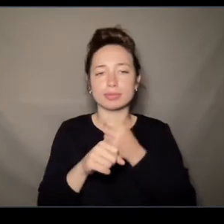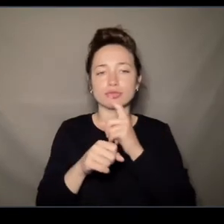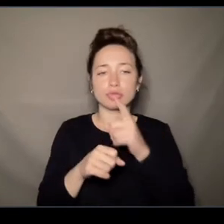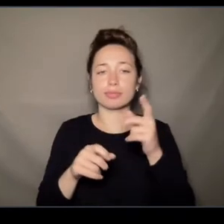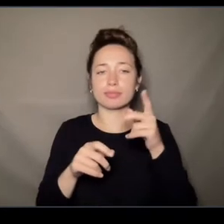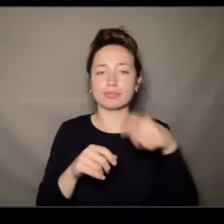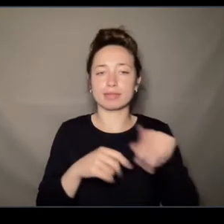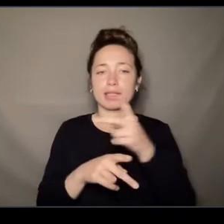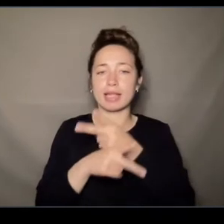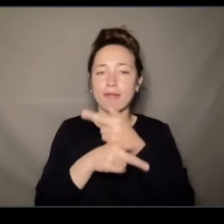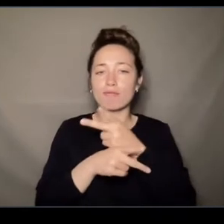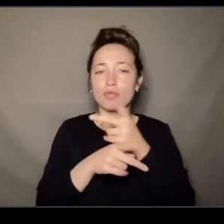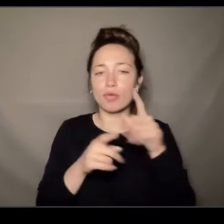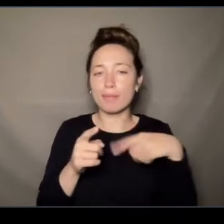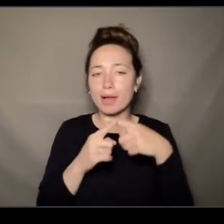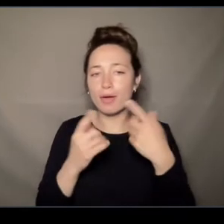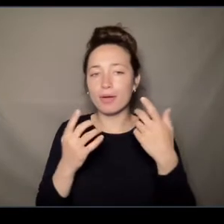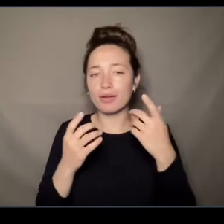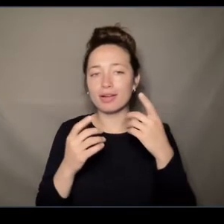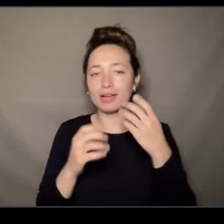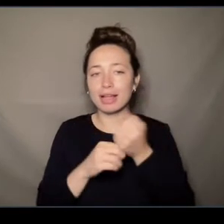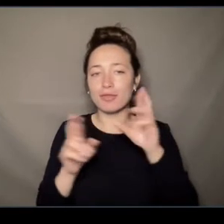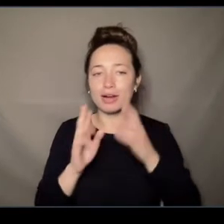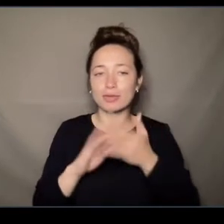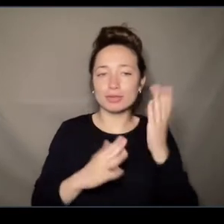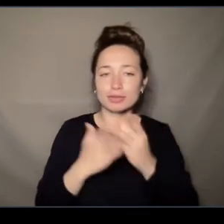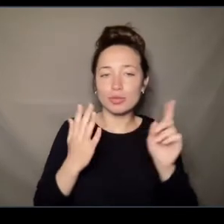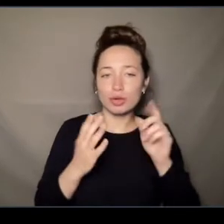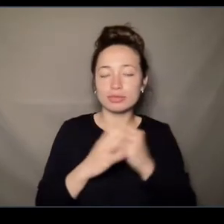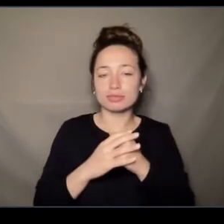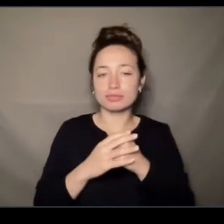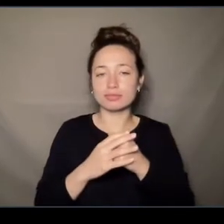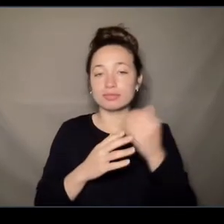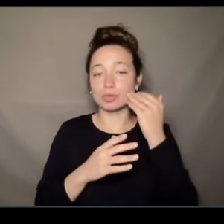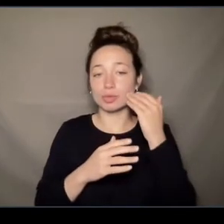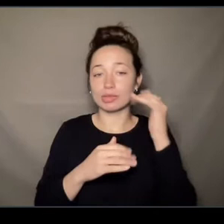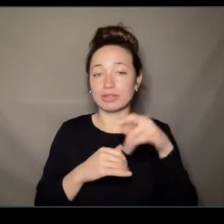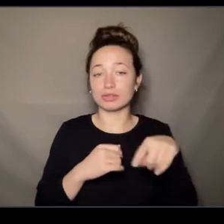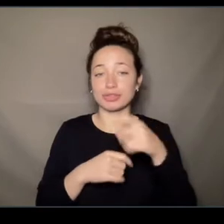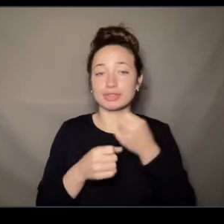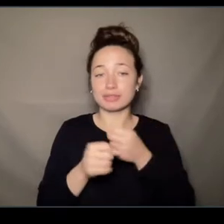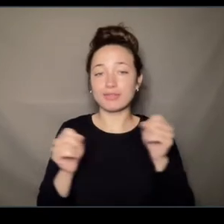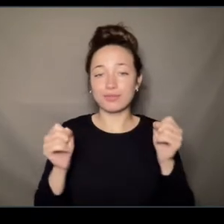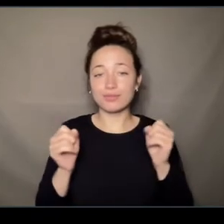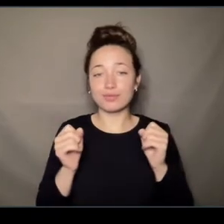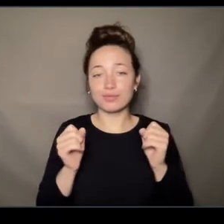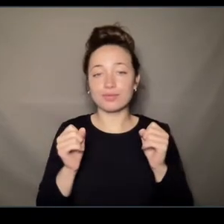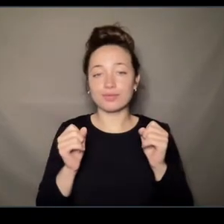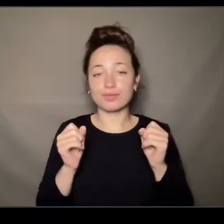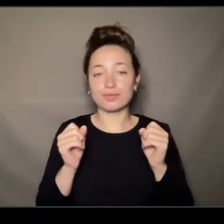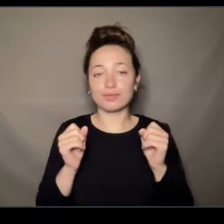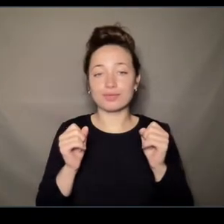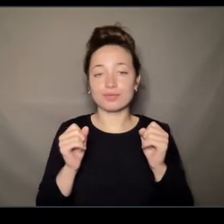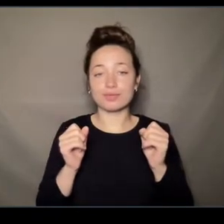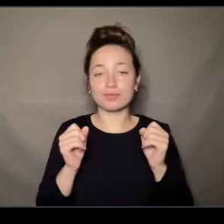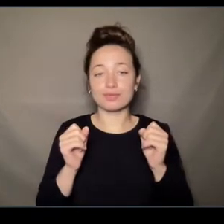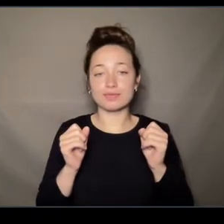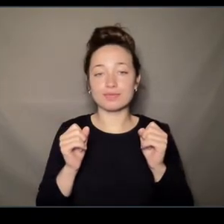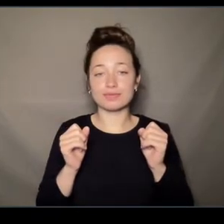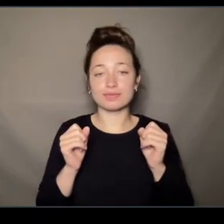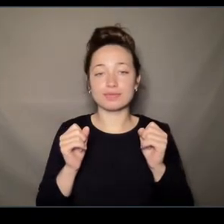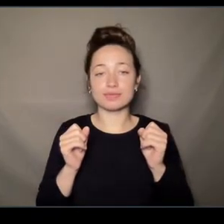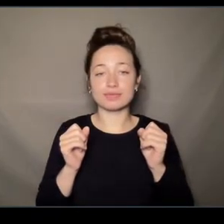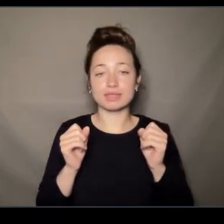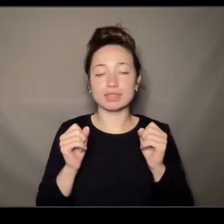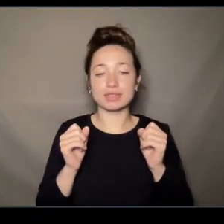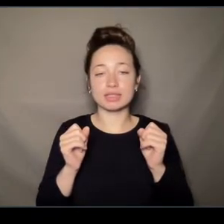you're careful about how you talk about getting ready to go somewhere, and know that